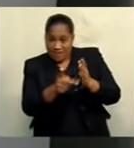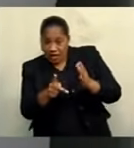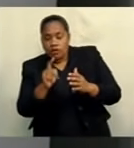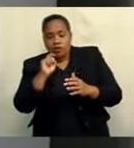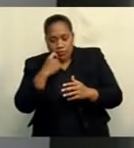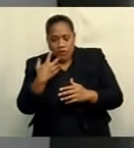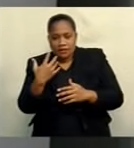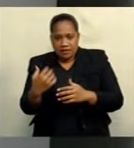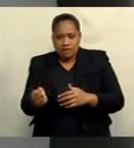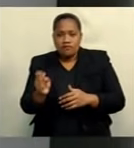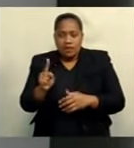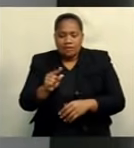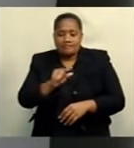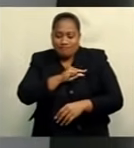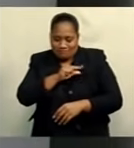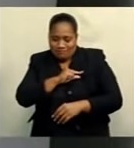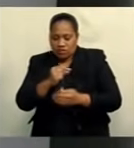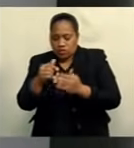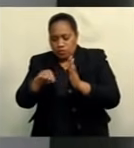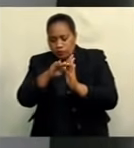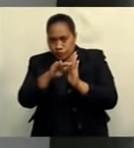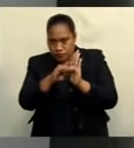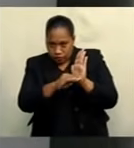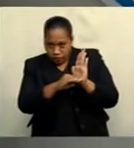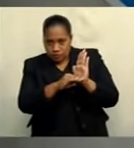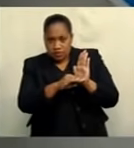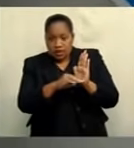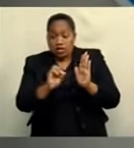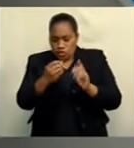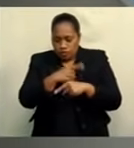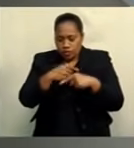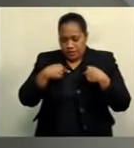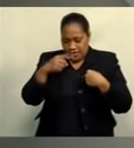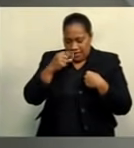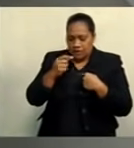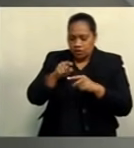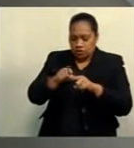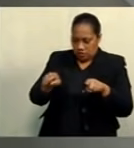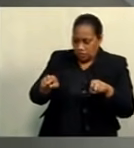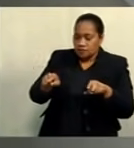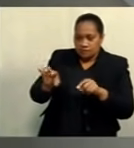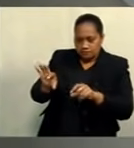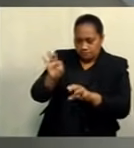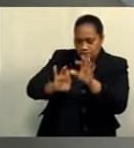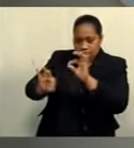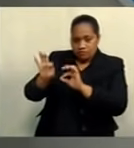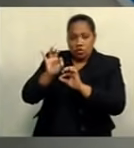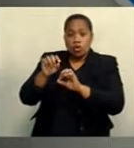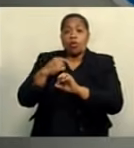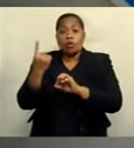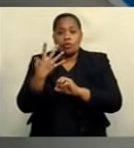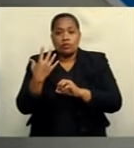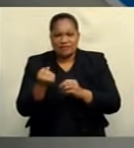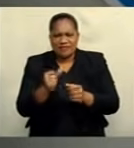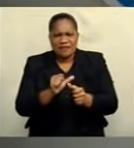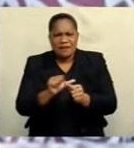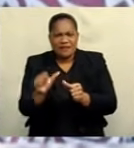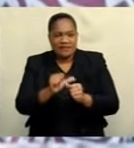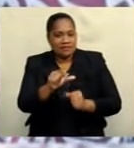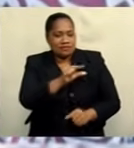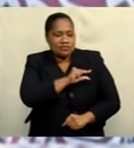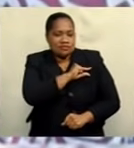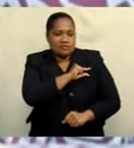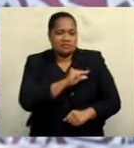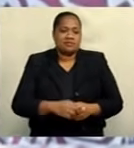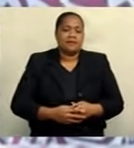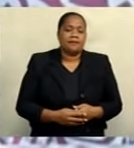merits-based assessment criteria so that we can determine and appoint those who have better merits.